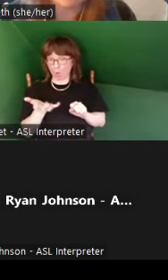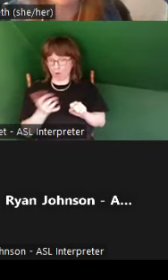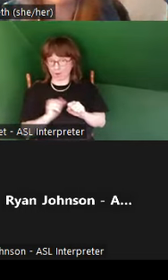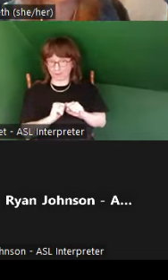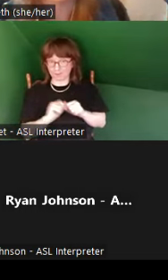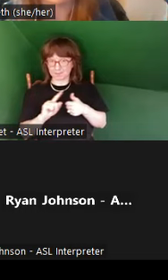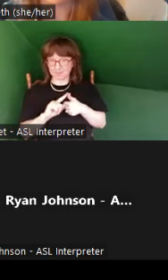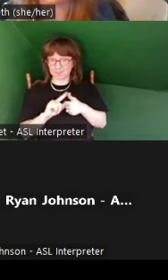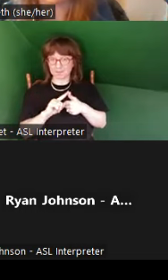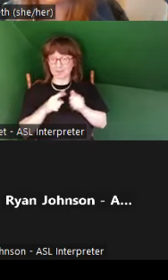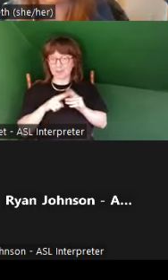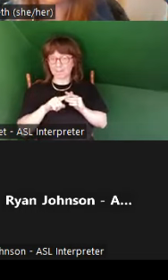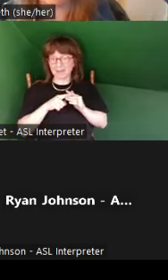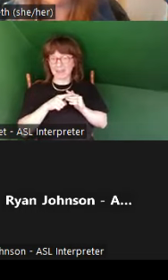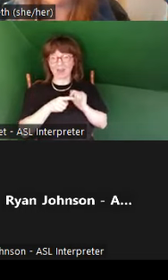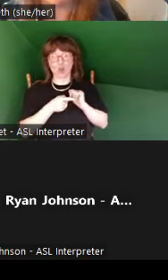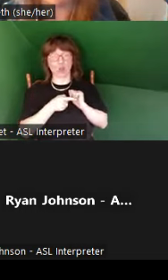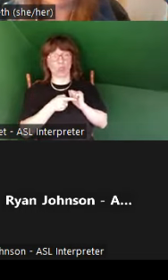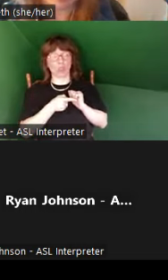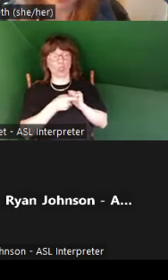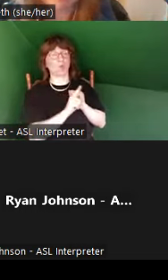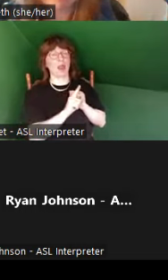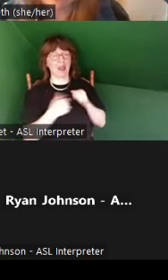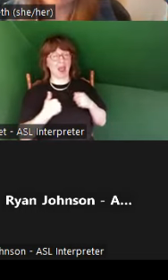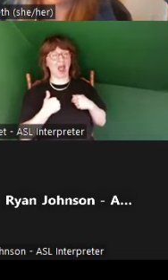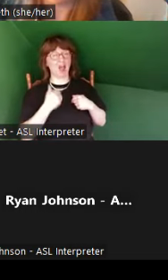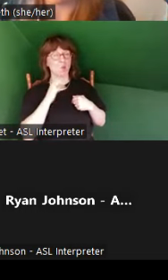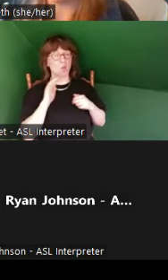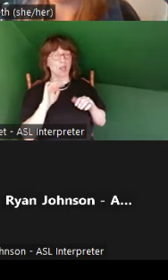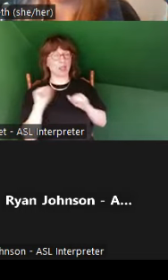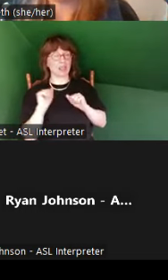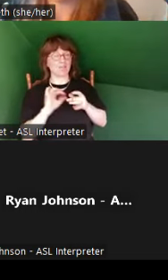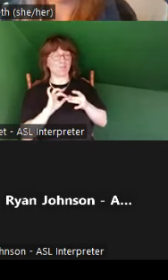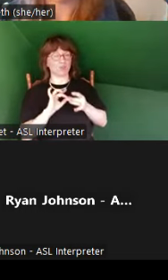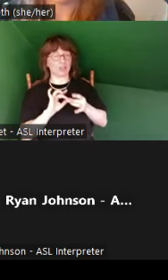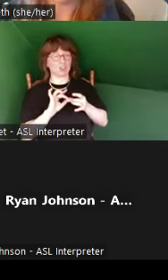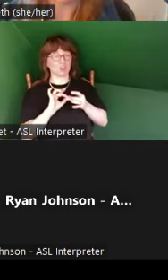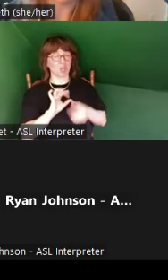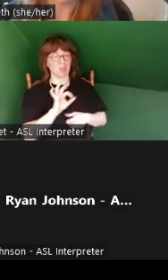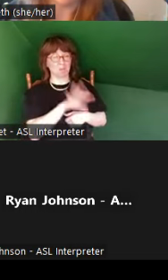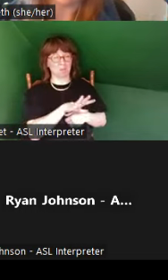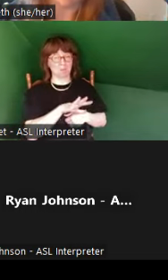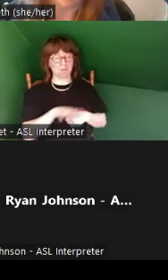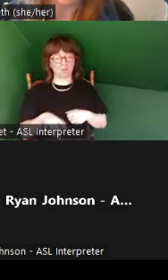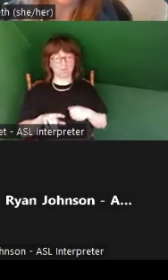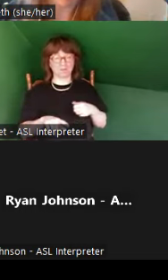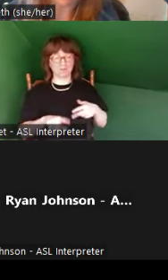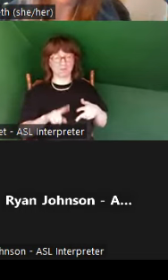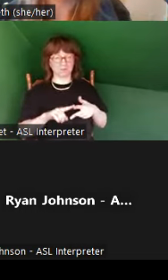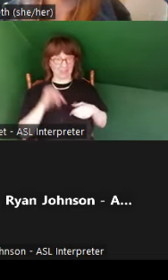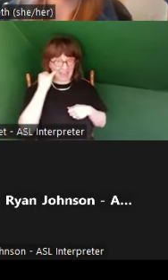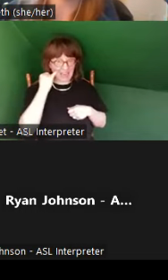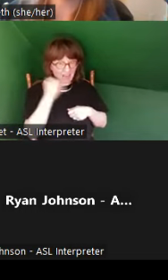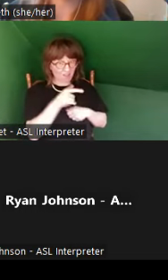at first just threatening to leave the relationship. They say, all right, you do this again, I'm